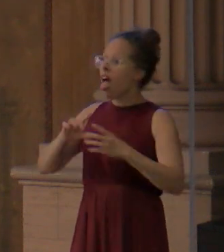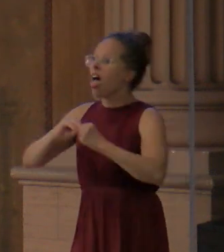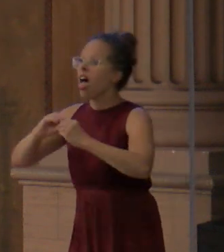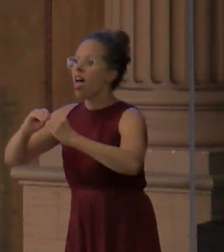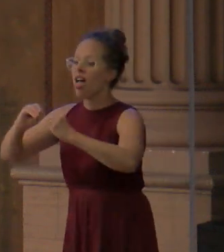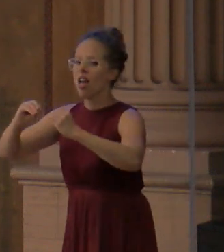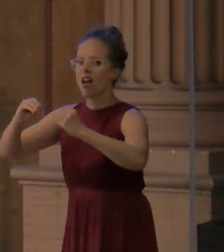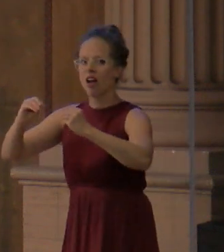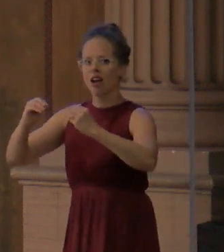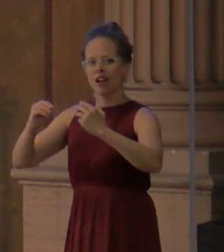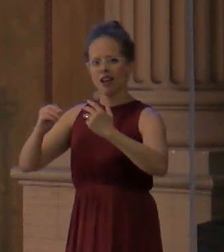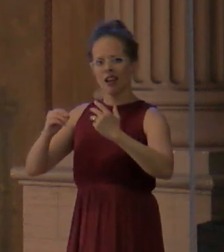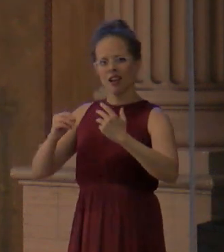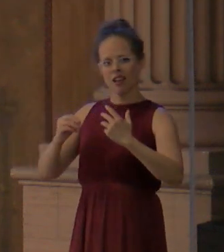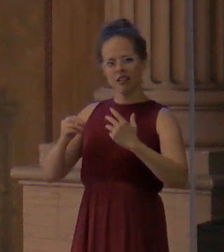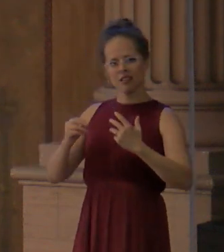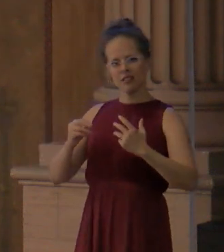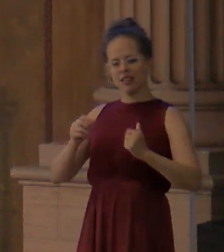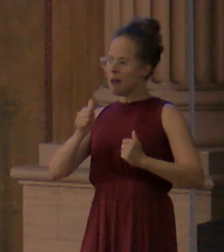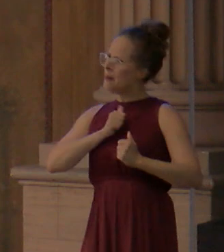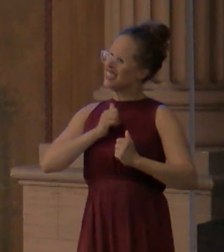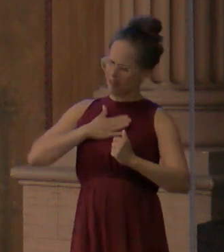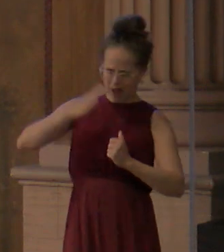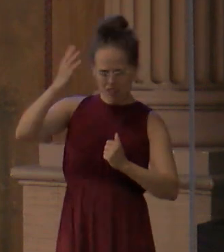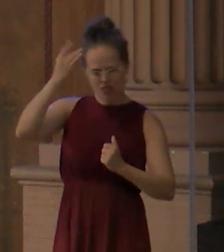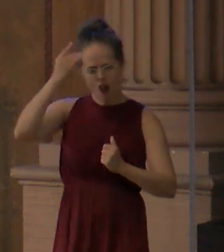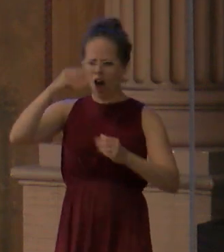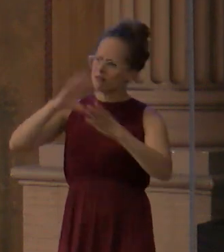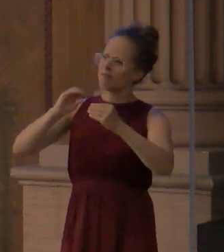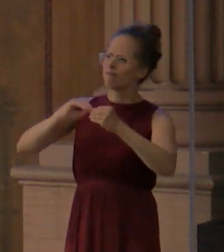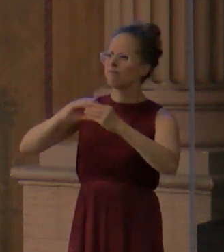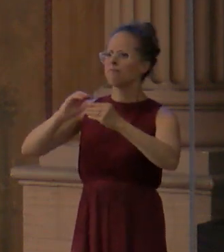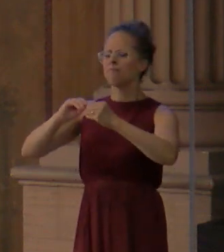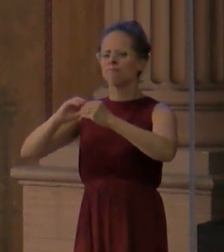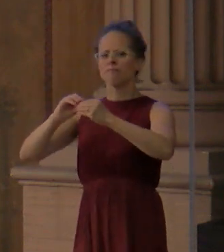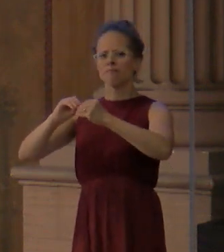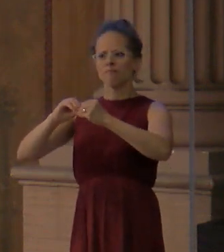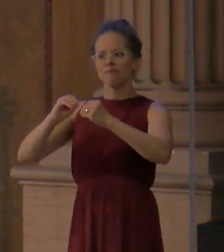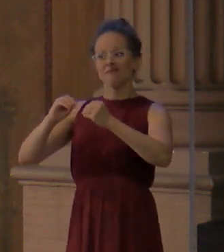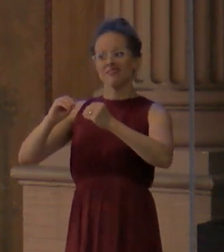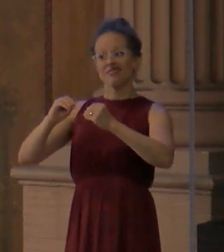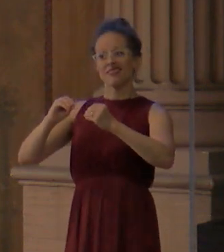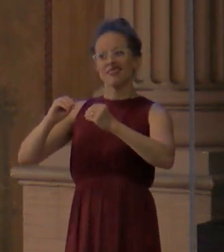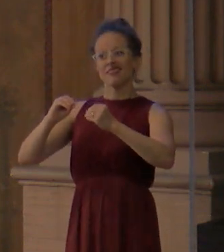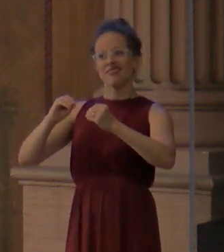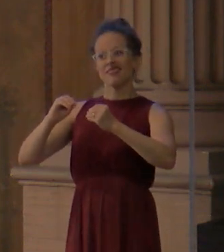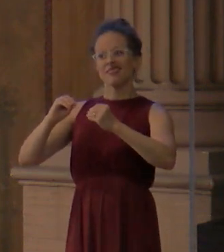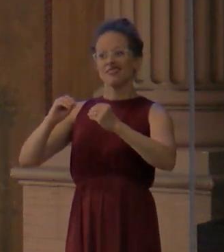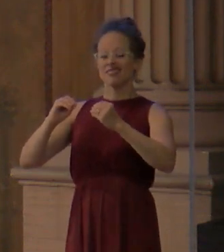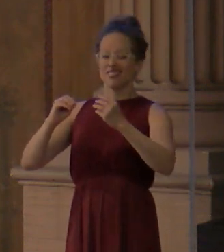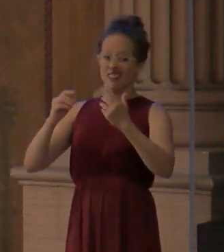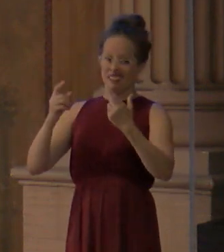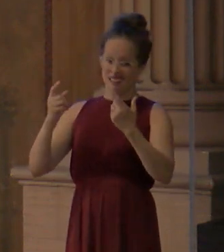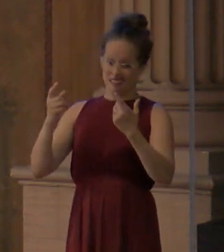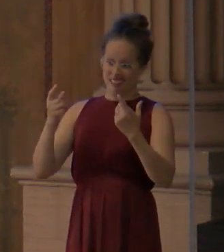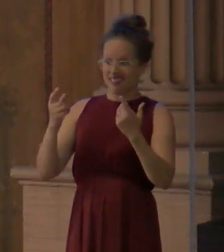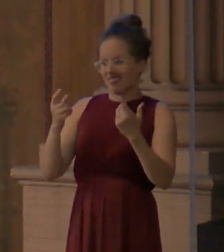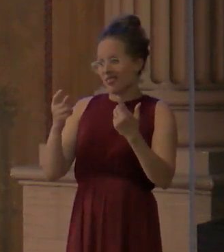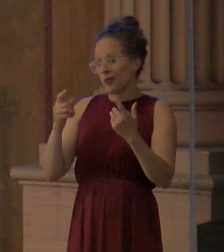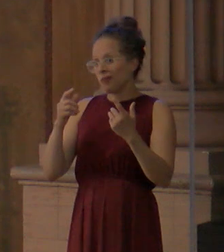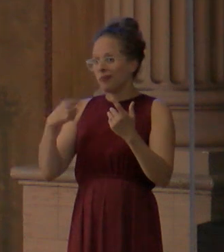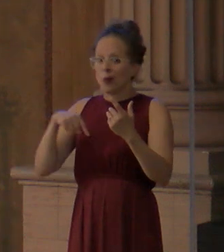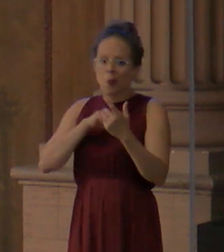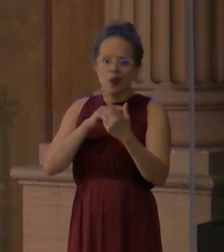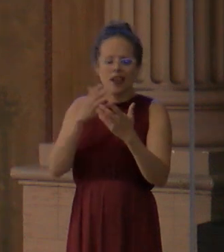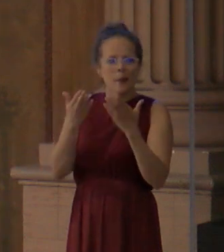up, quick to insert ourselves and share our thoughts about something or someone or a situation, quick to weigh in some controversy